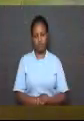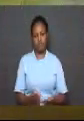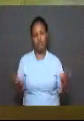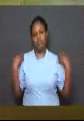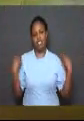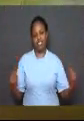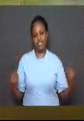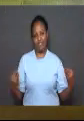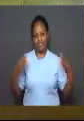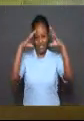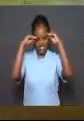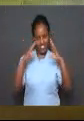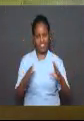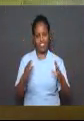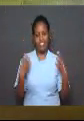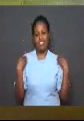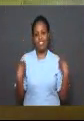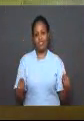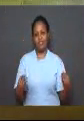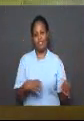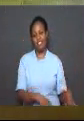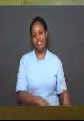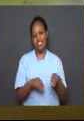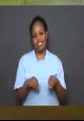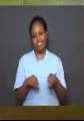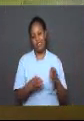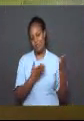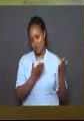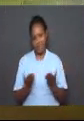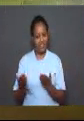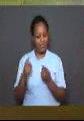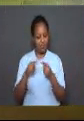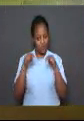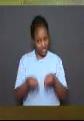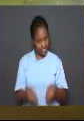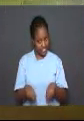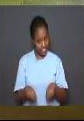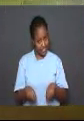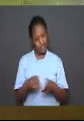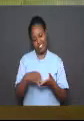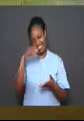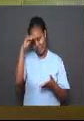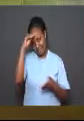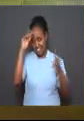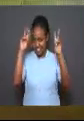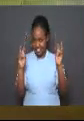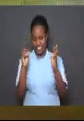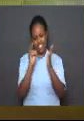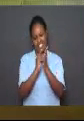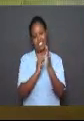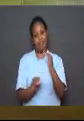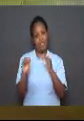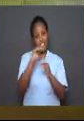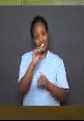Hello, teacher. Hello, students. Welcome to today's lesson on rule of